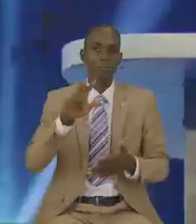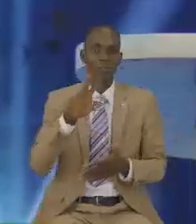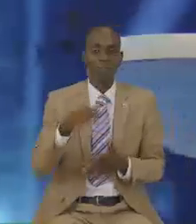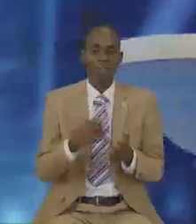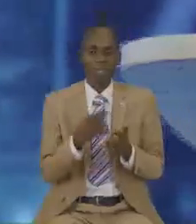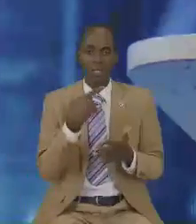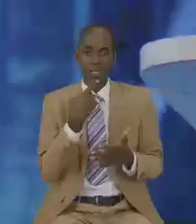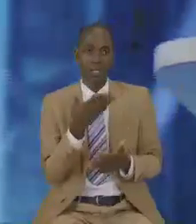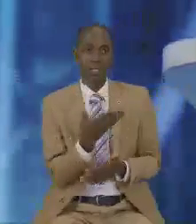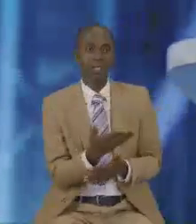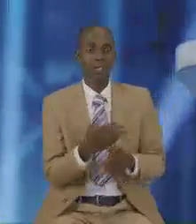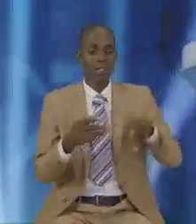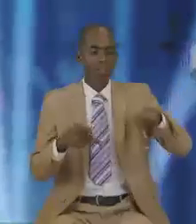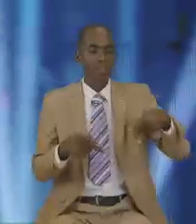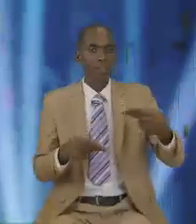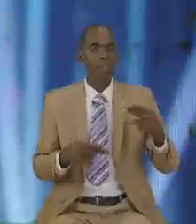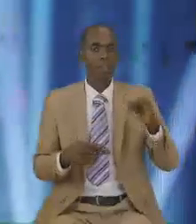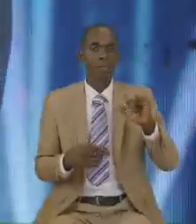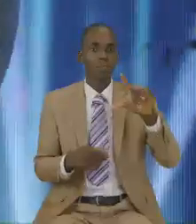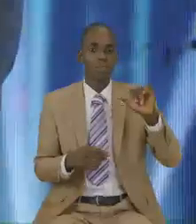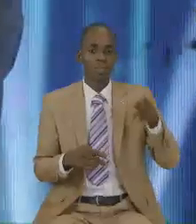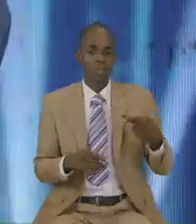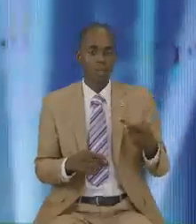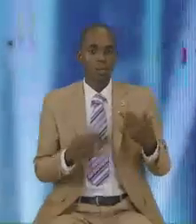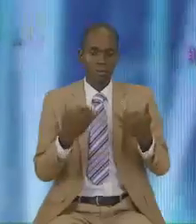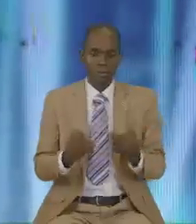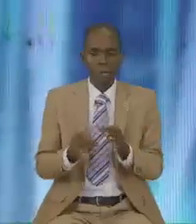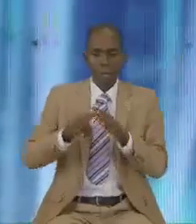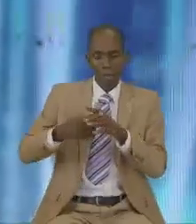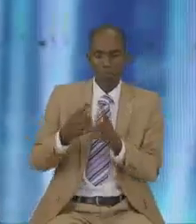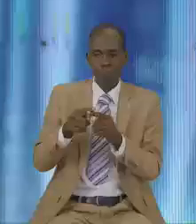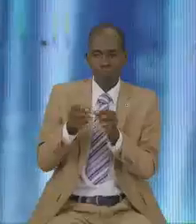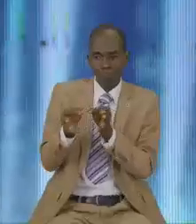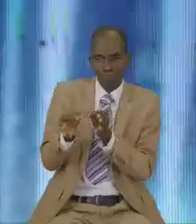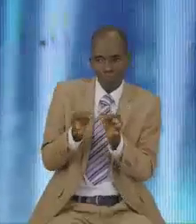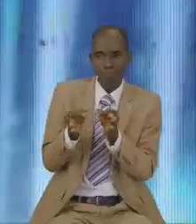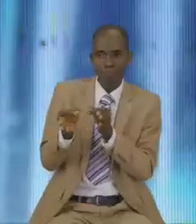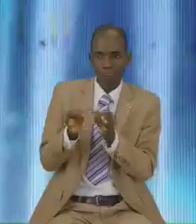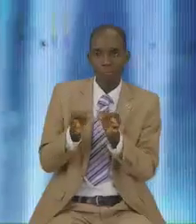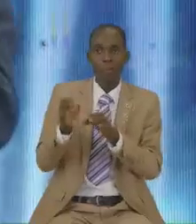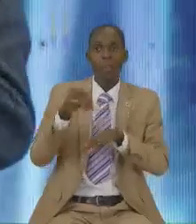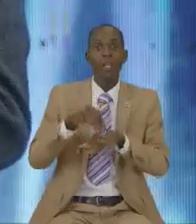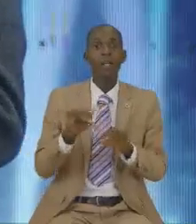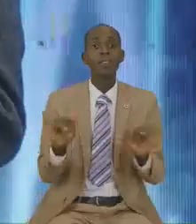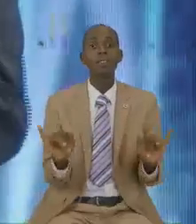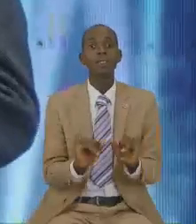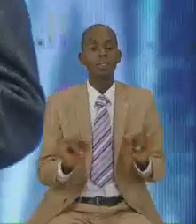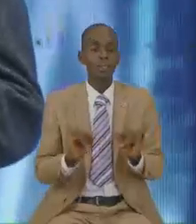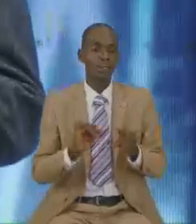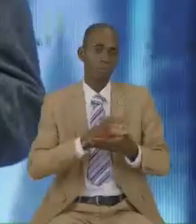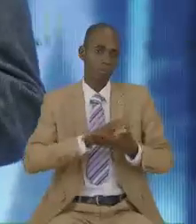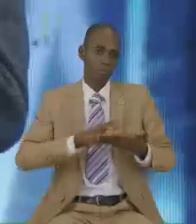then Philip opened his mouth and began at the same scripture